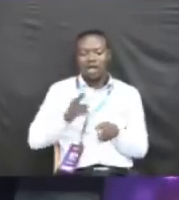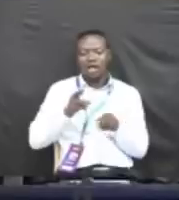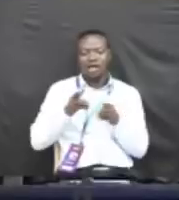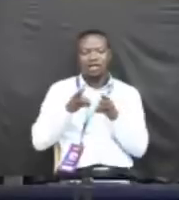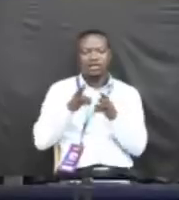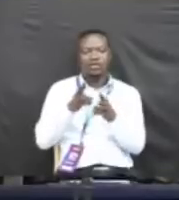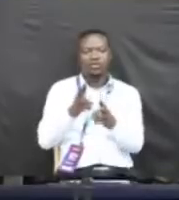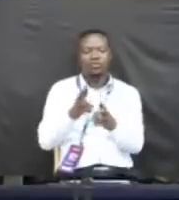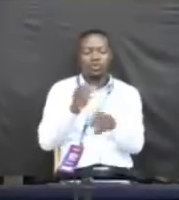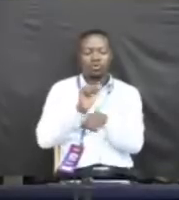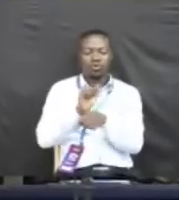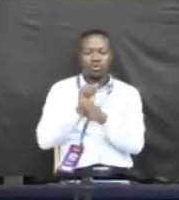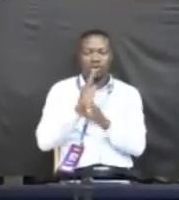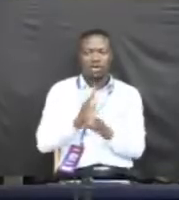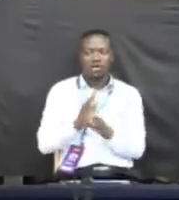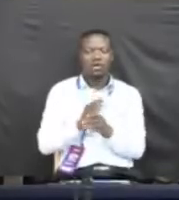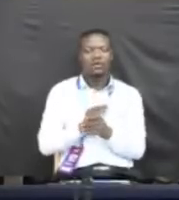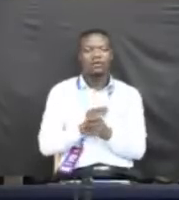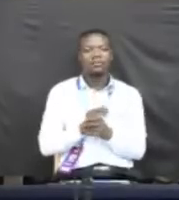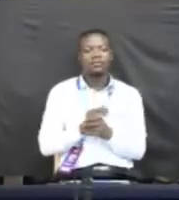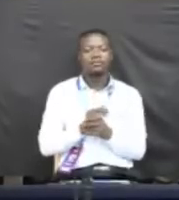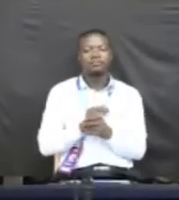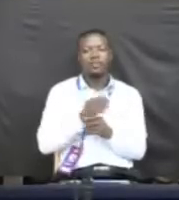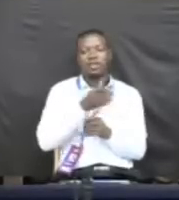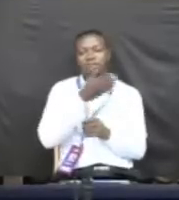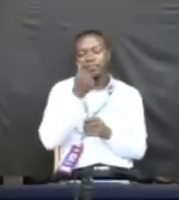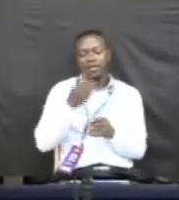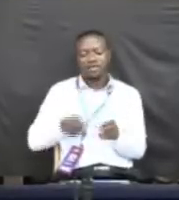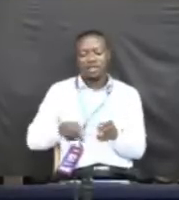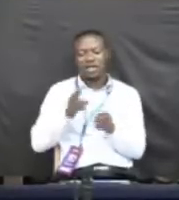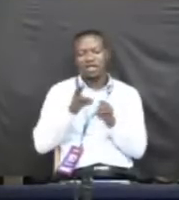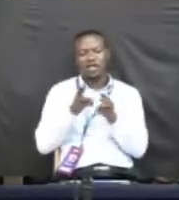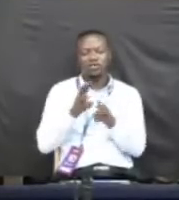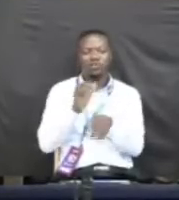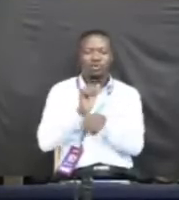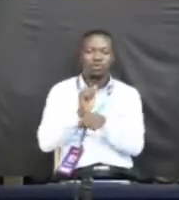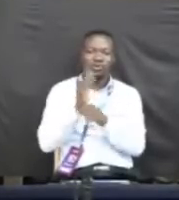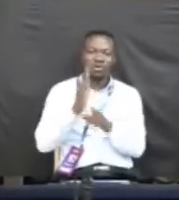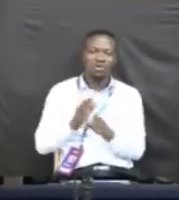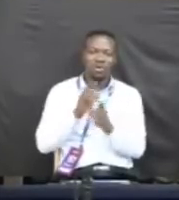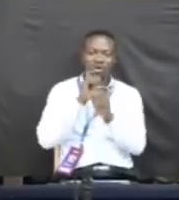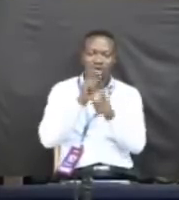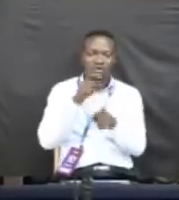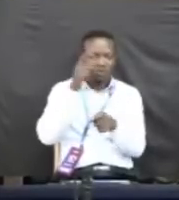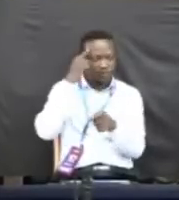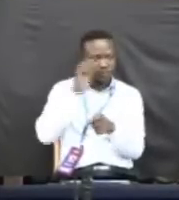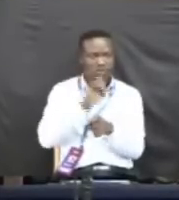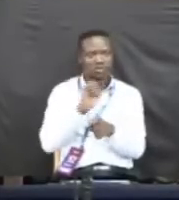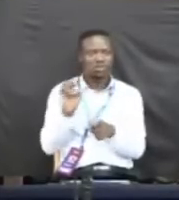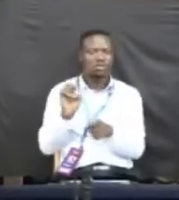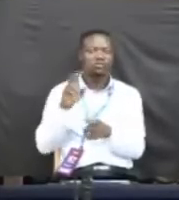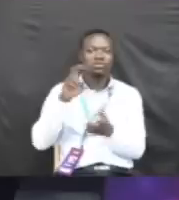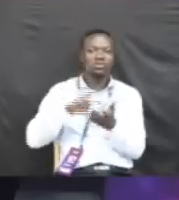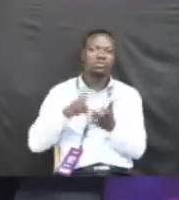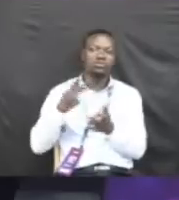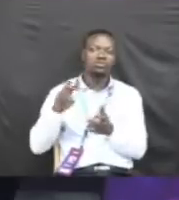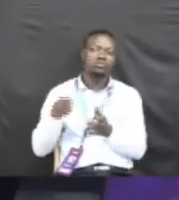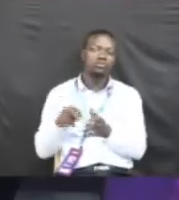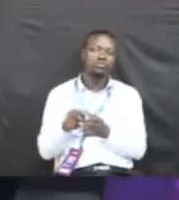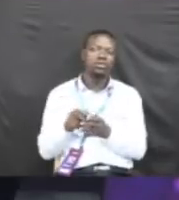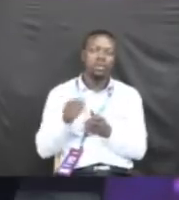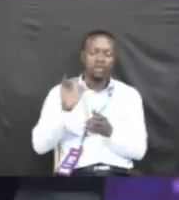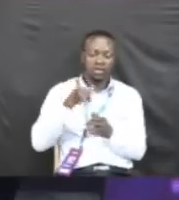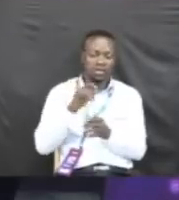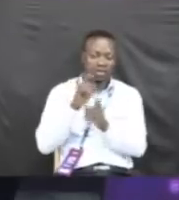highways district won the best highways worker award for bon east 2022. The